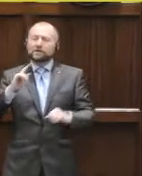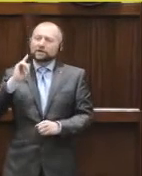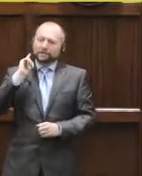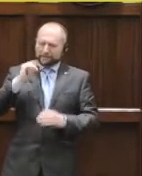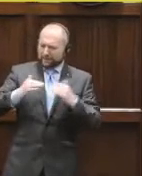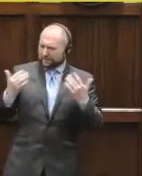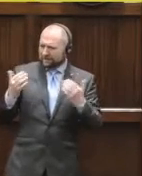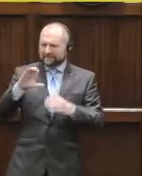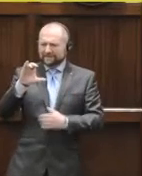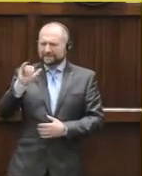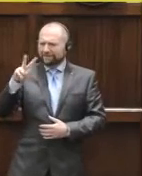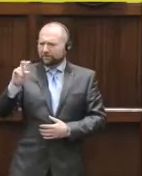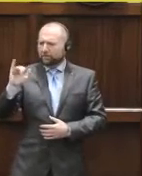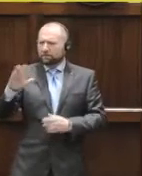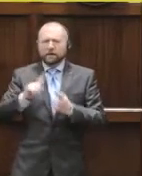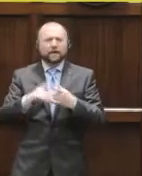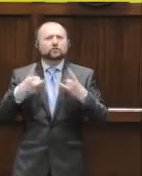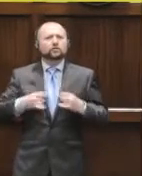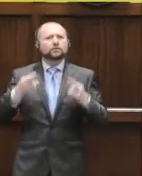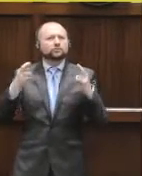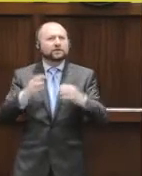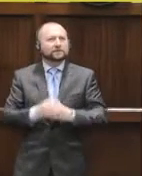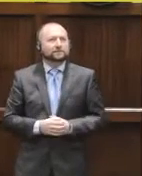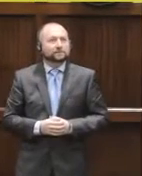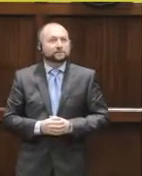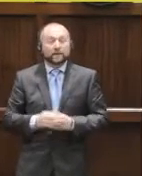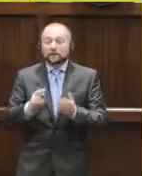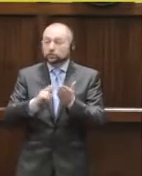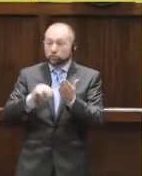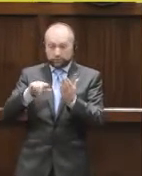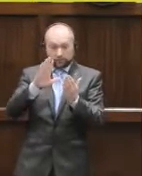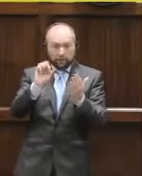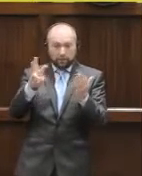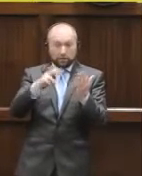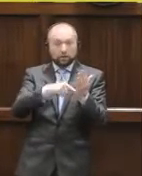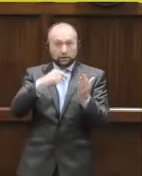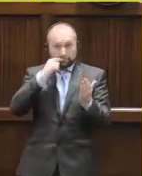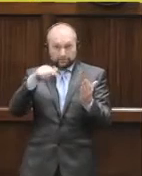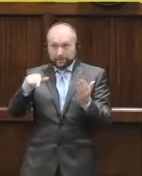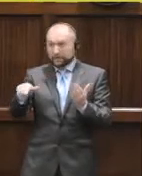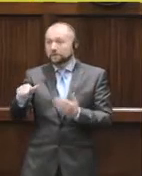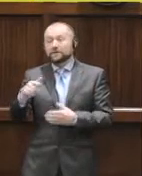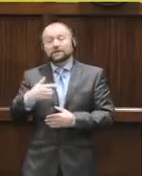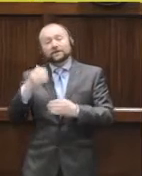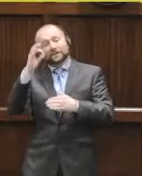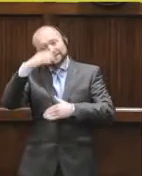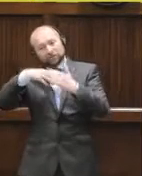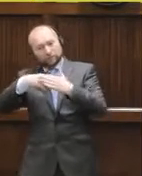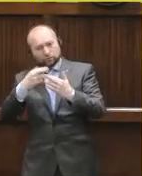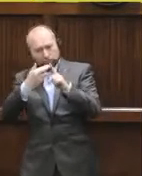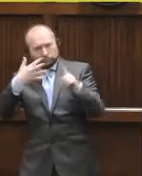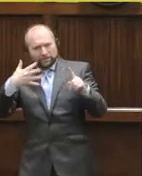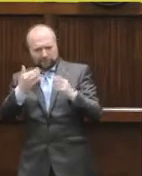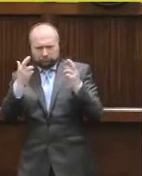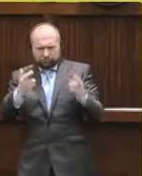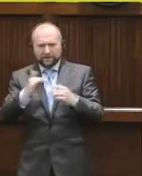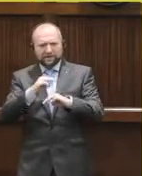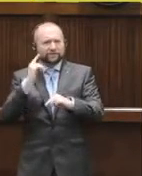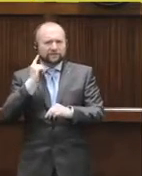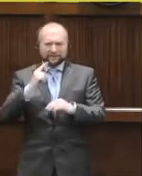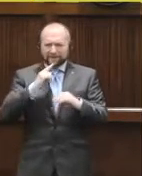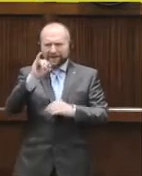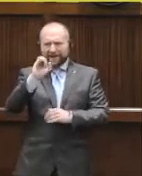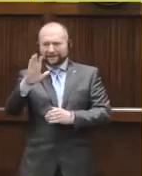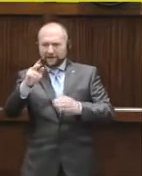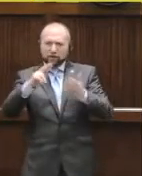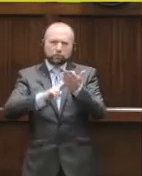rights. With this bill, the state will recognise the right of the Irish Sign Language users to use Irish Sign Language as